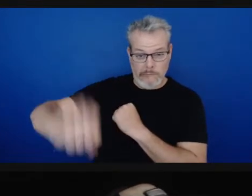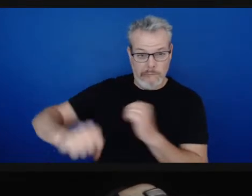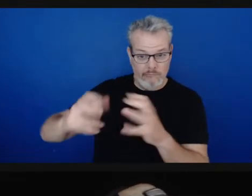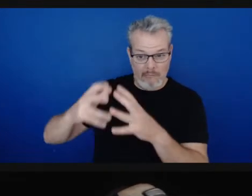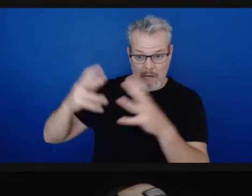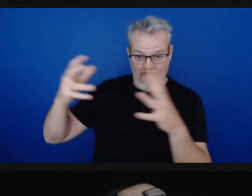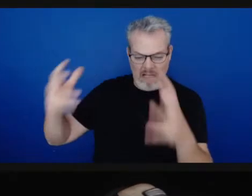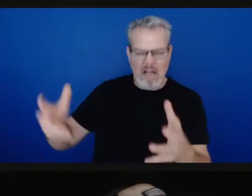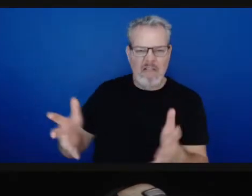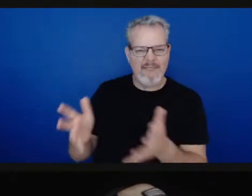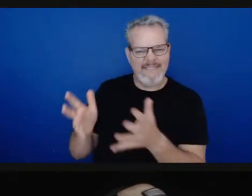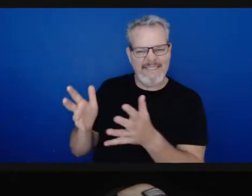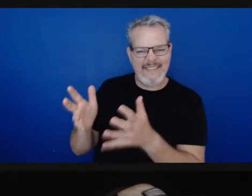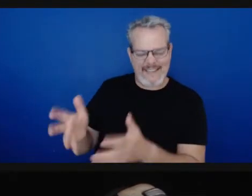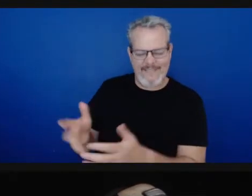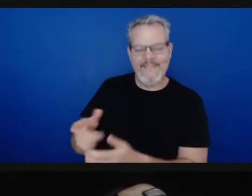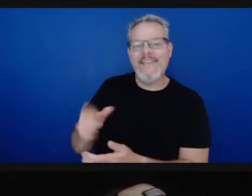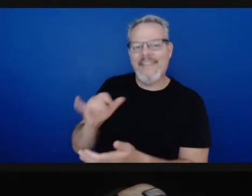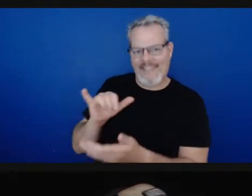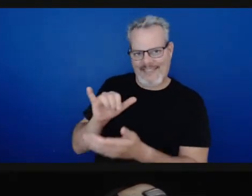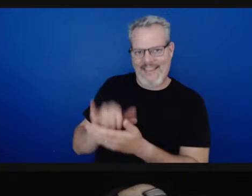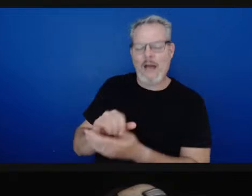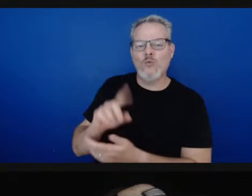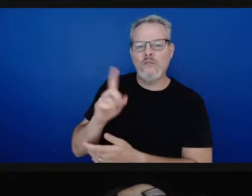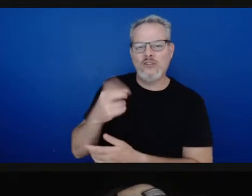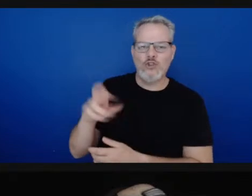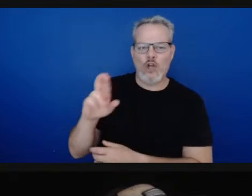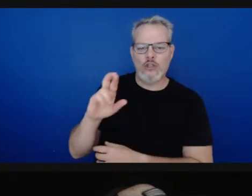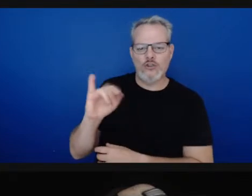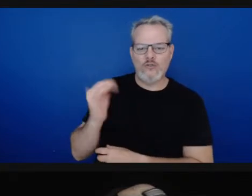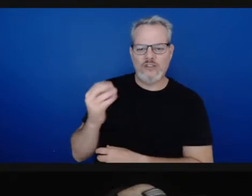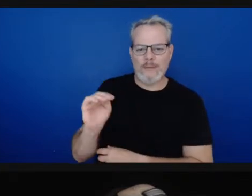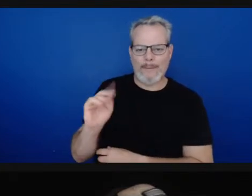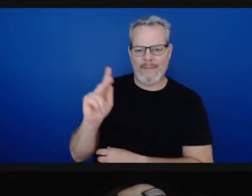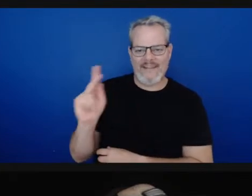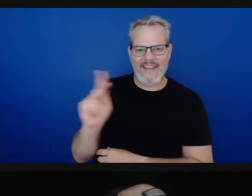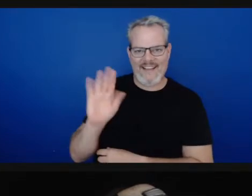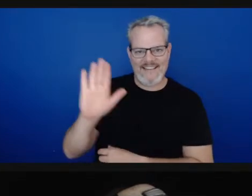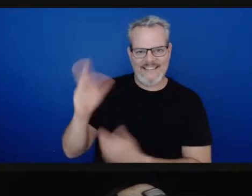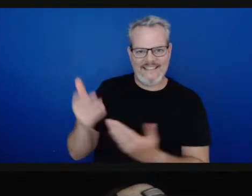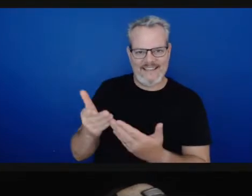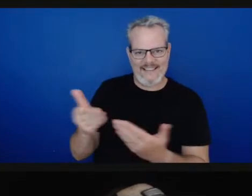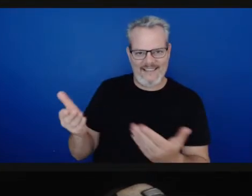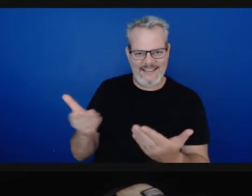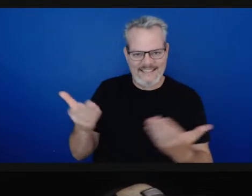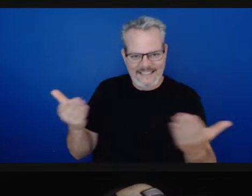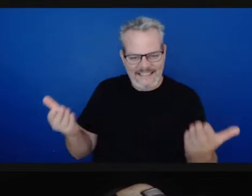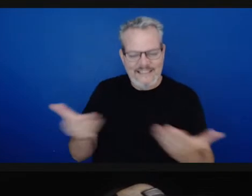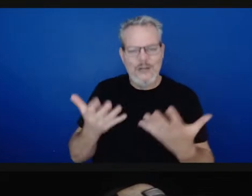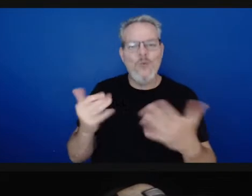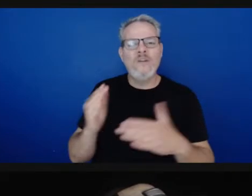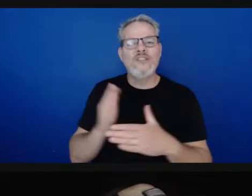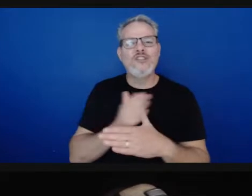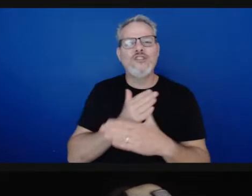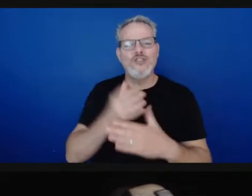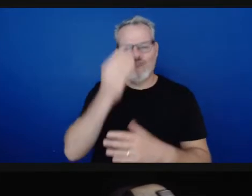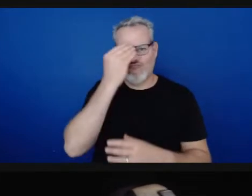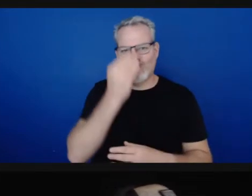That was one of Dr. Jim Kay's things, of course, so it's just fair to share it to that level here.